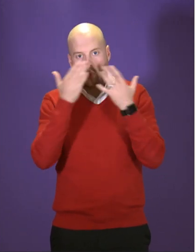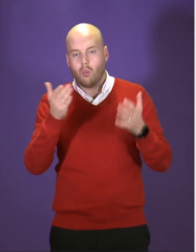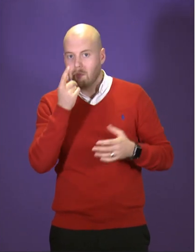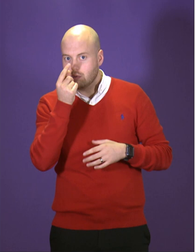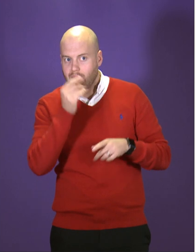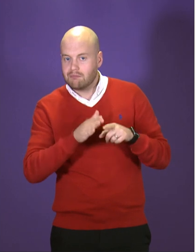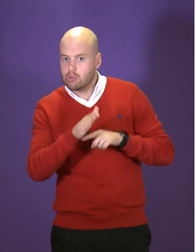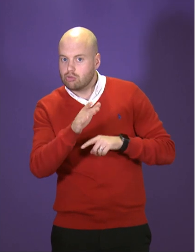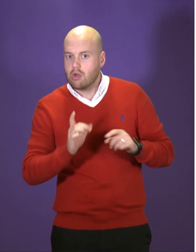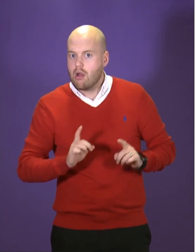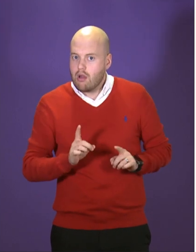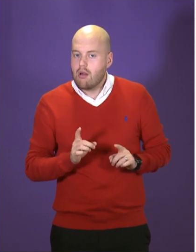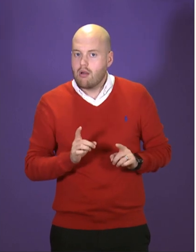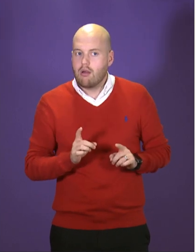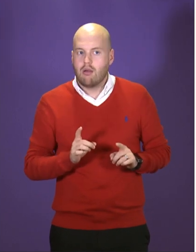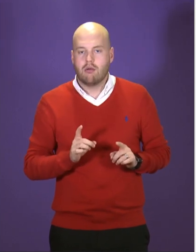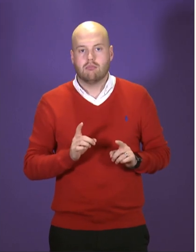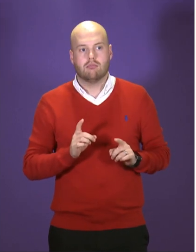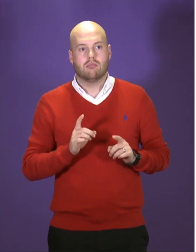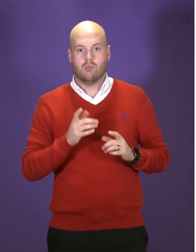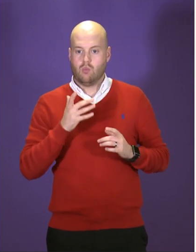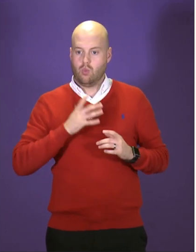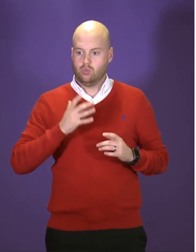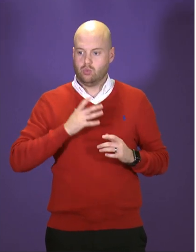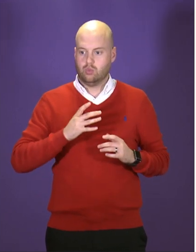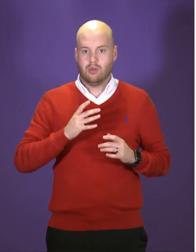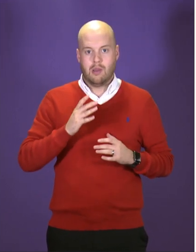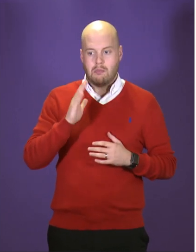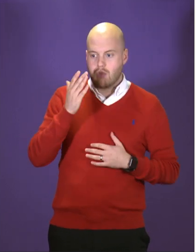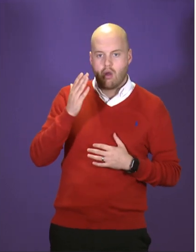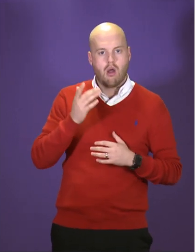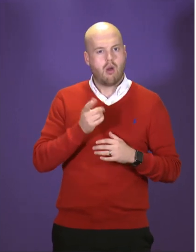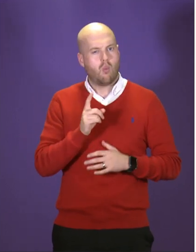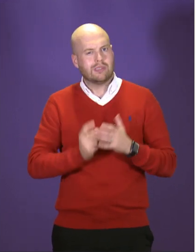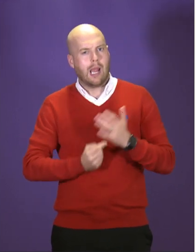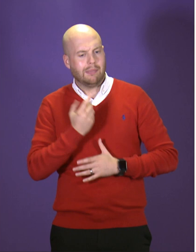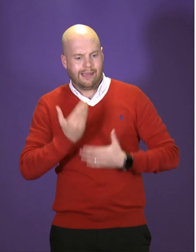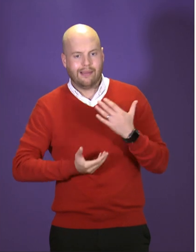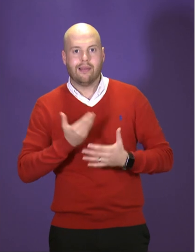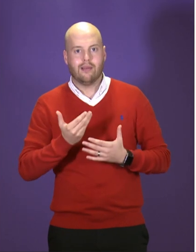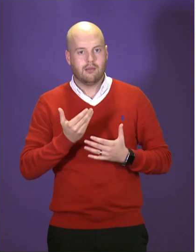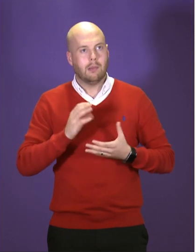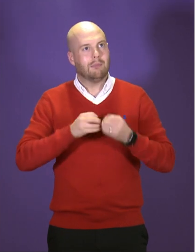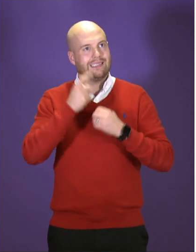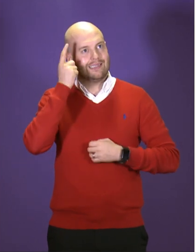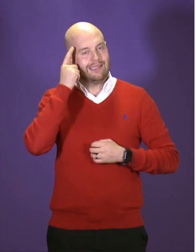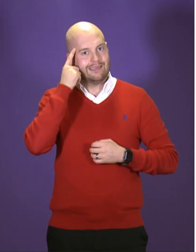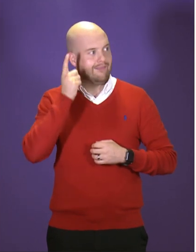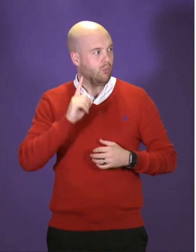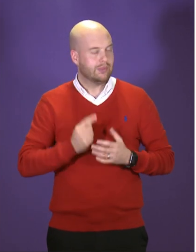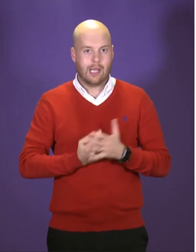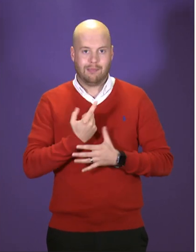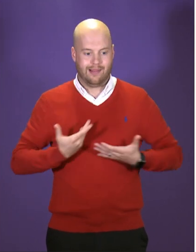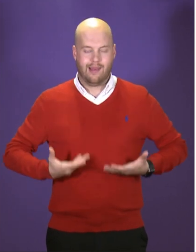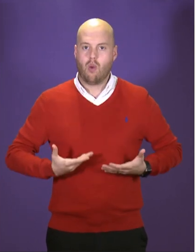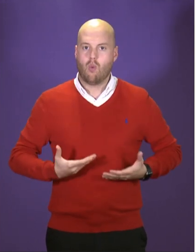also put a mirror to what's happening and make sense of the present. For far too